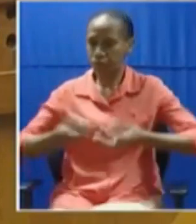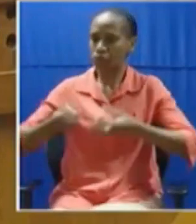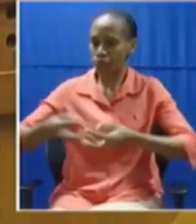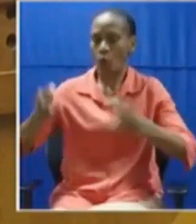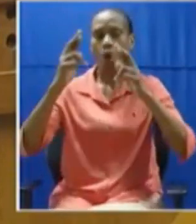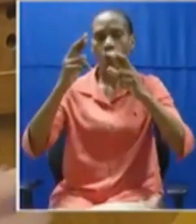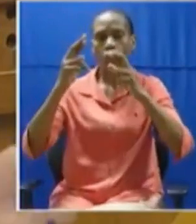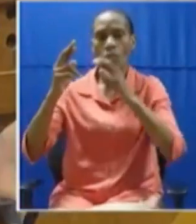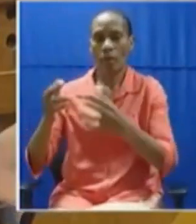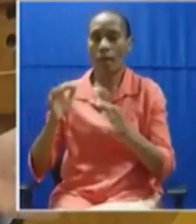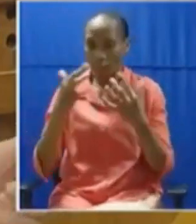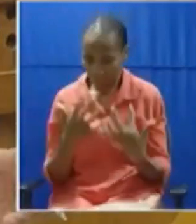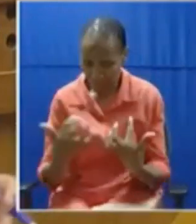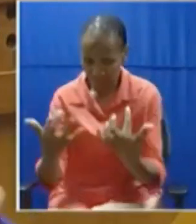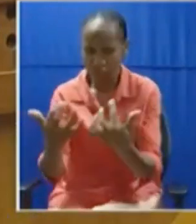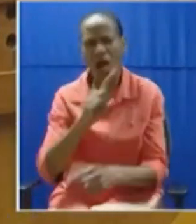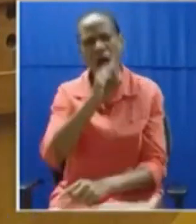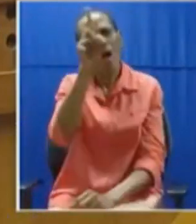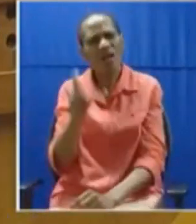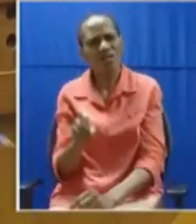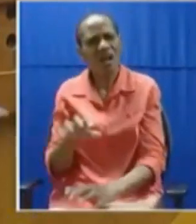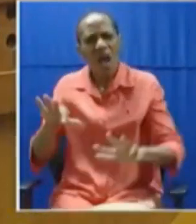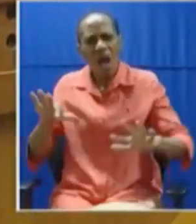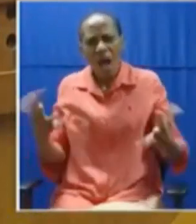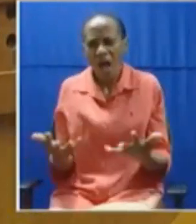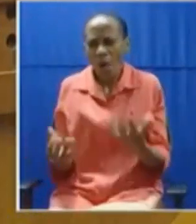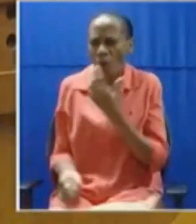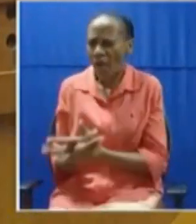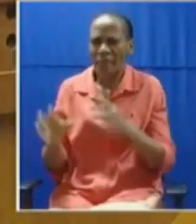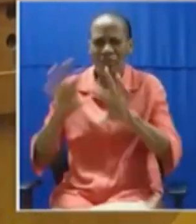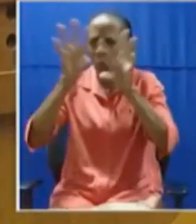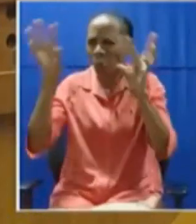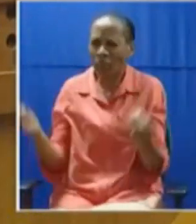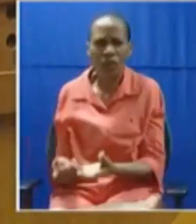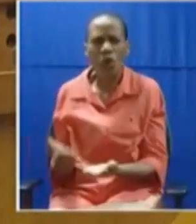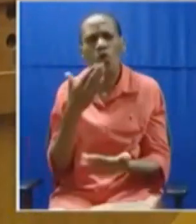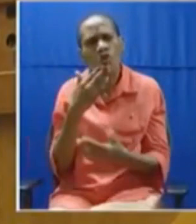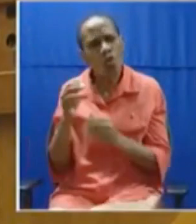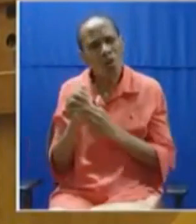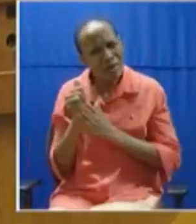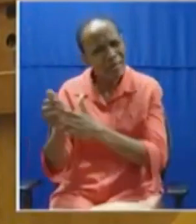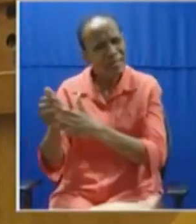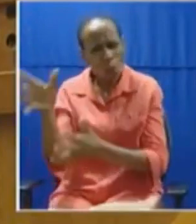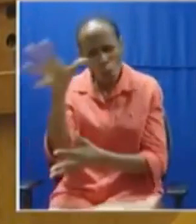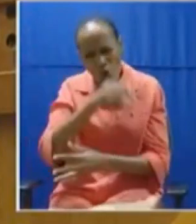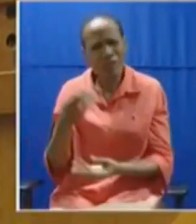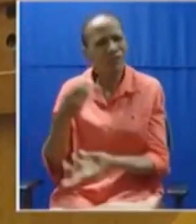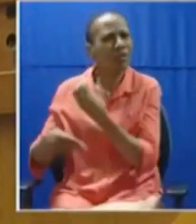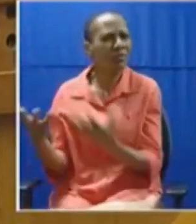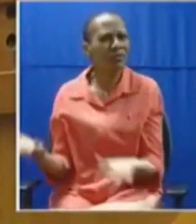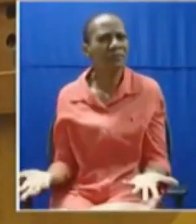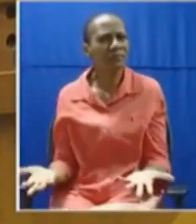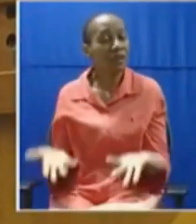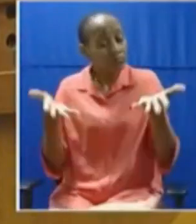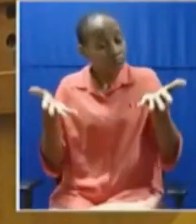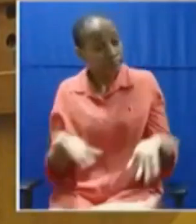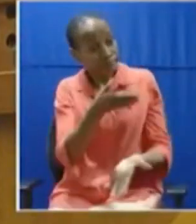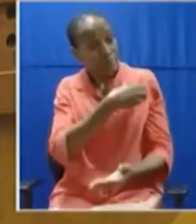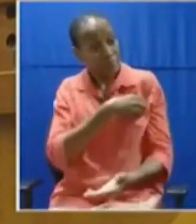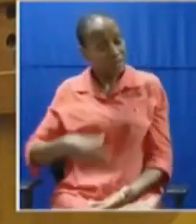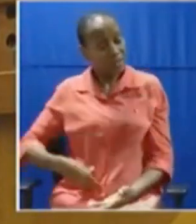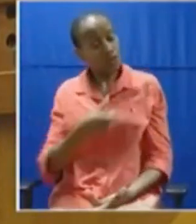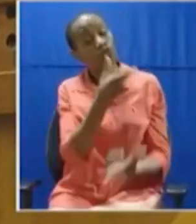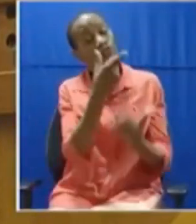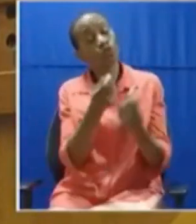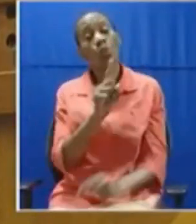ask, how did we get here? Who got us here? And, Mr. President, what were you doing when